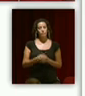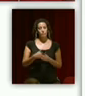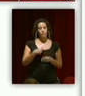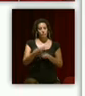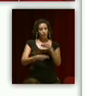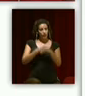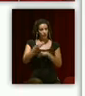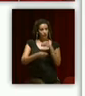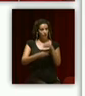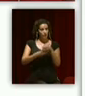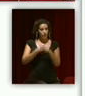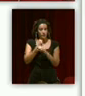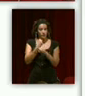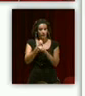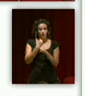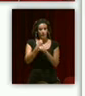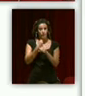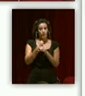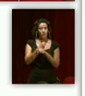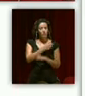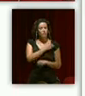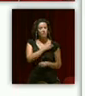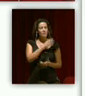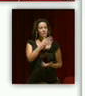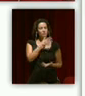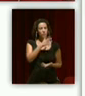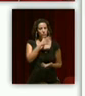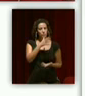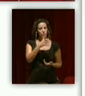My motivation was as follows.